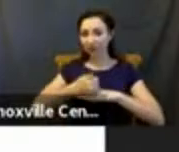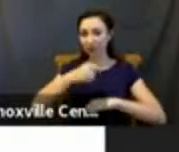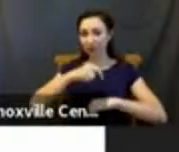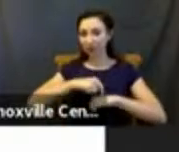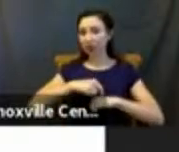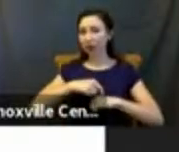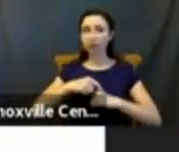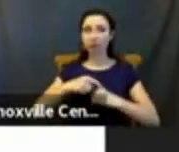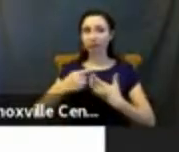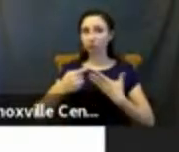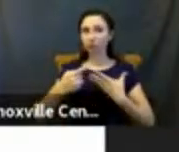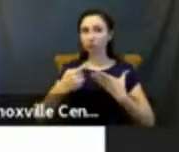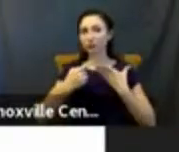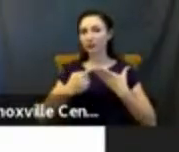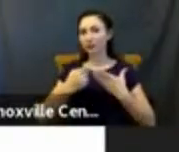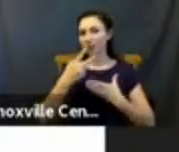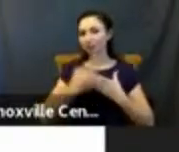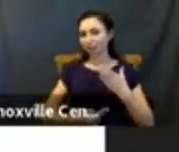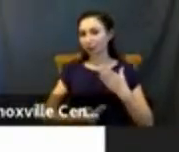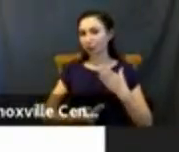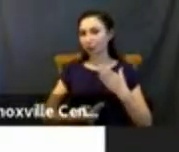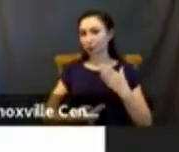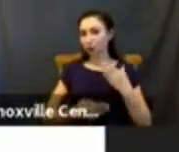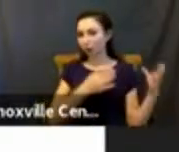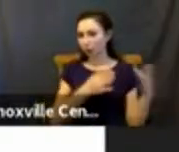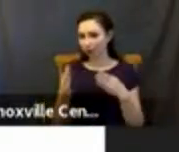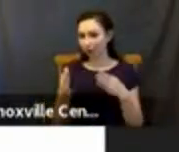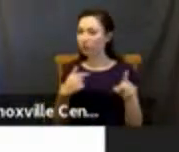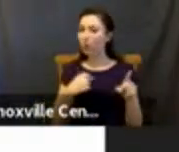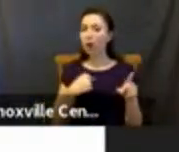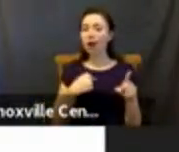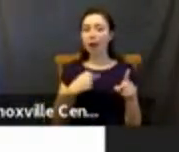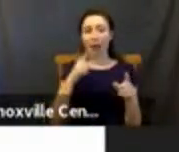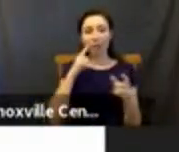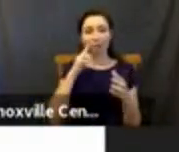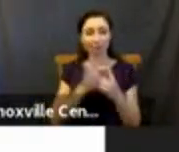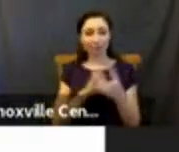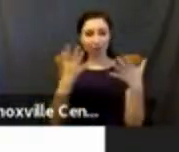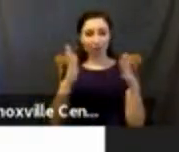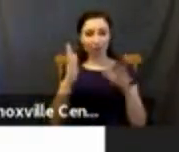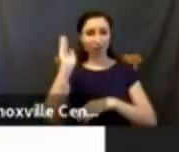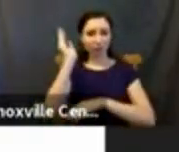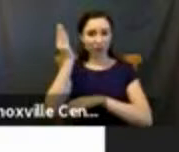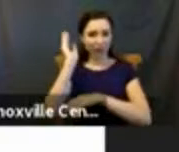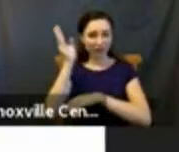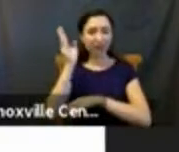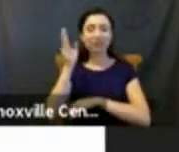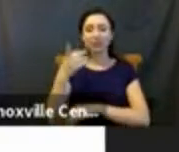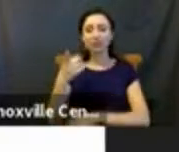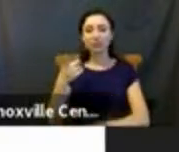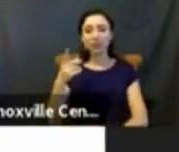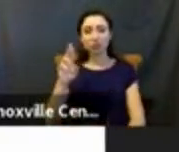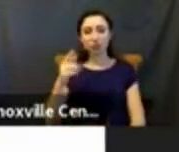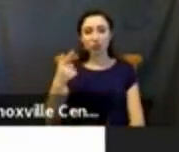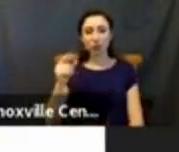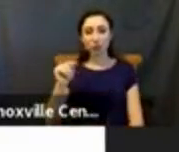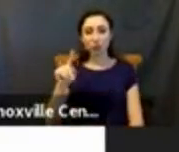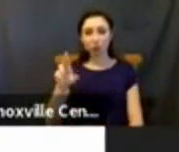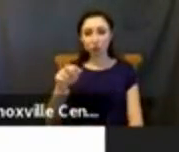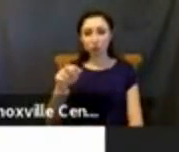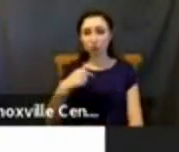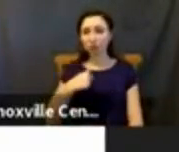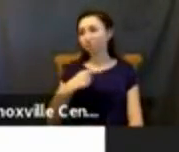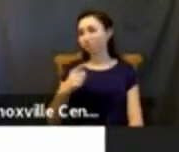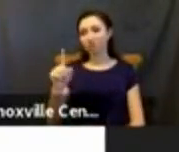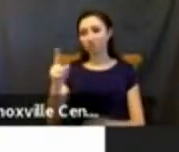of our mouth. So I believe that's the end of the presentation. And Dr. Gocher really just wanted to have a clear understanding